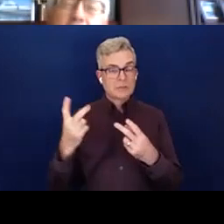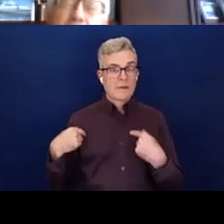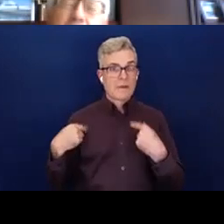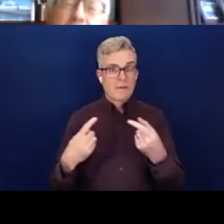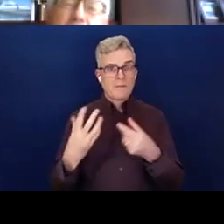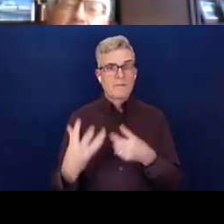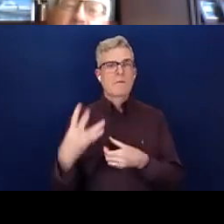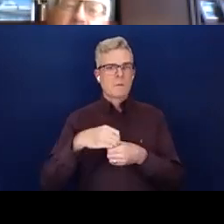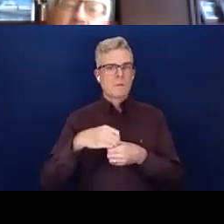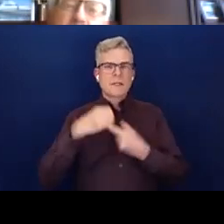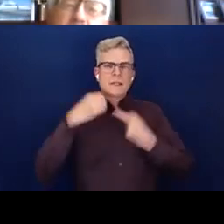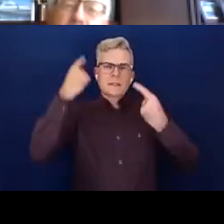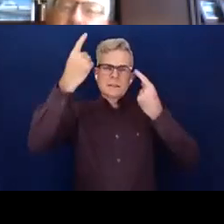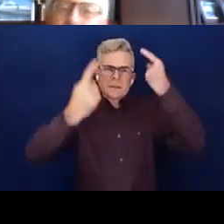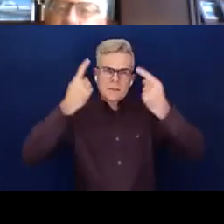considerations of trying to get